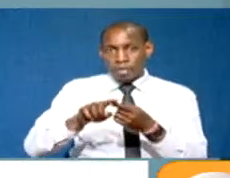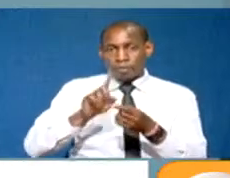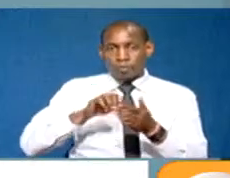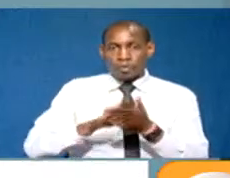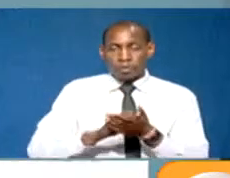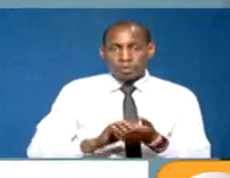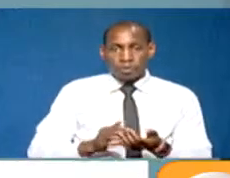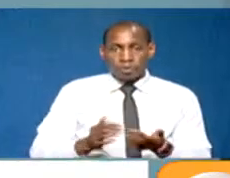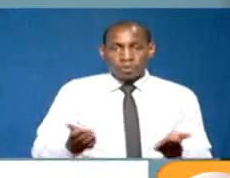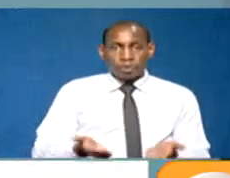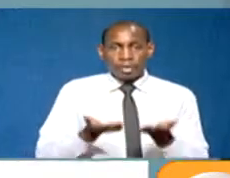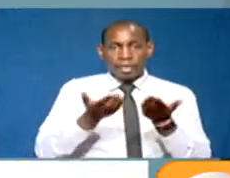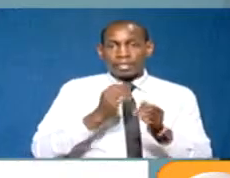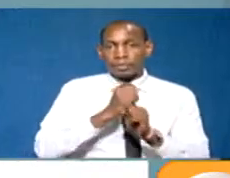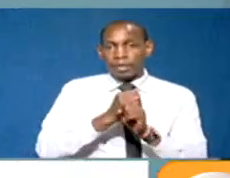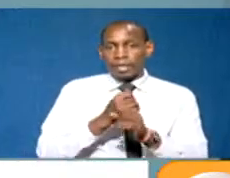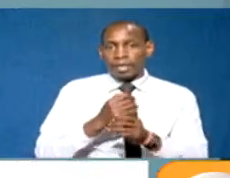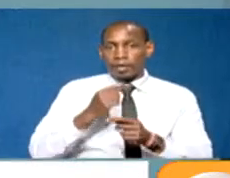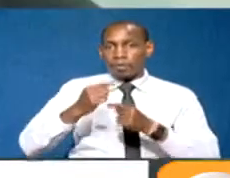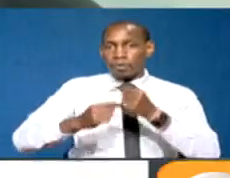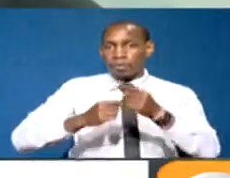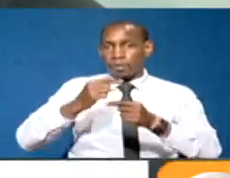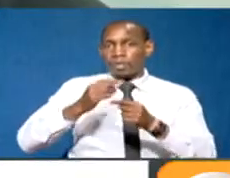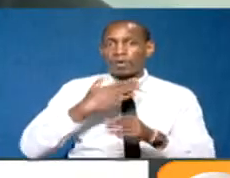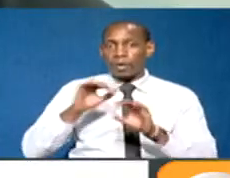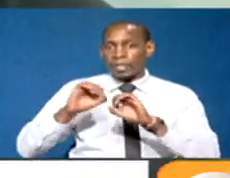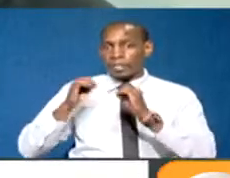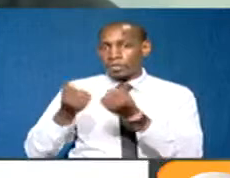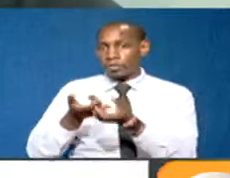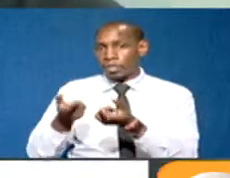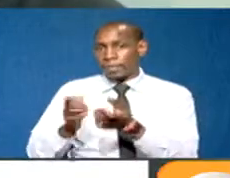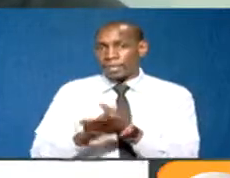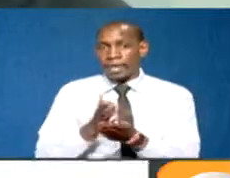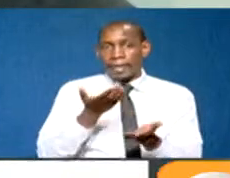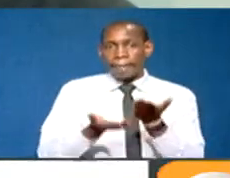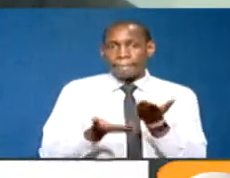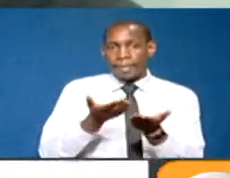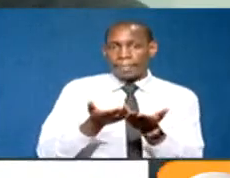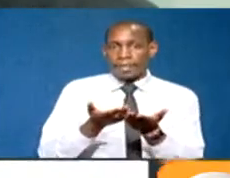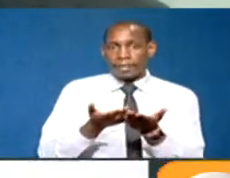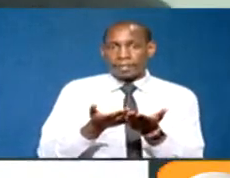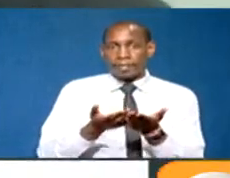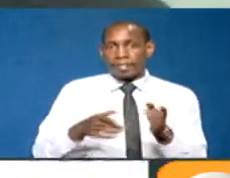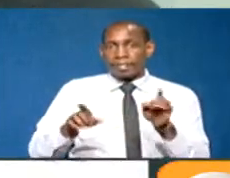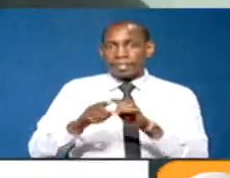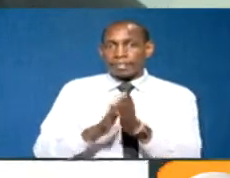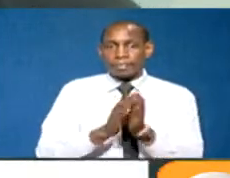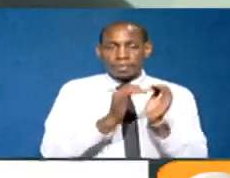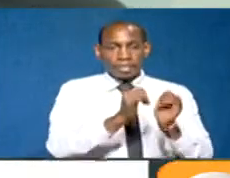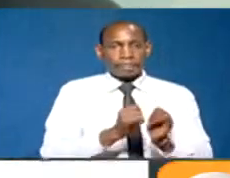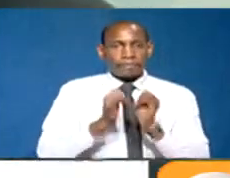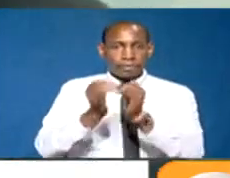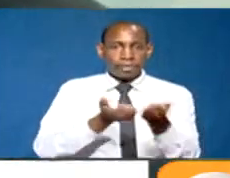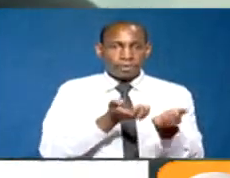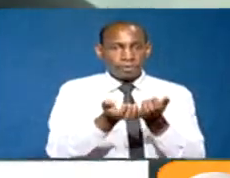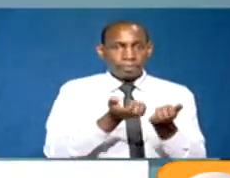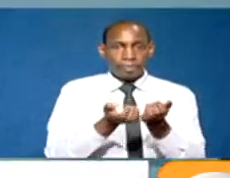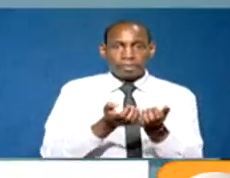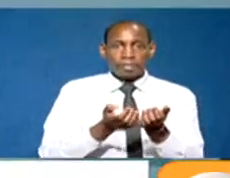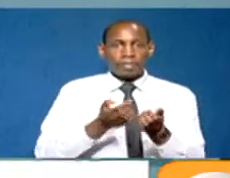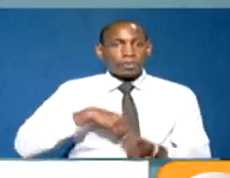operations. Progressively, now we look to go deeper into social media, probably go deeper even into individual businesses that we